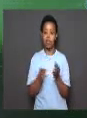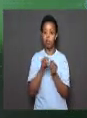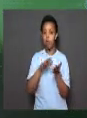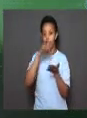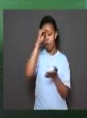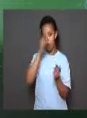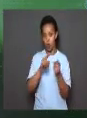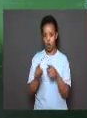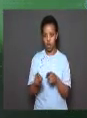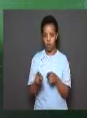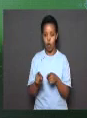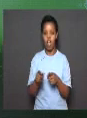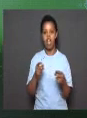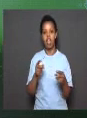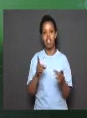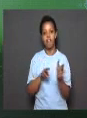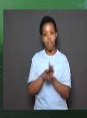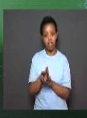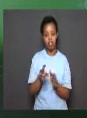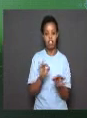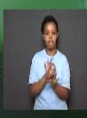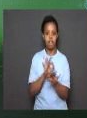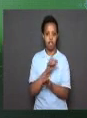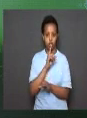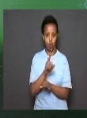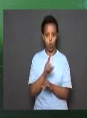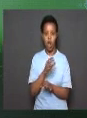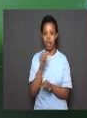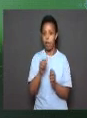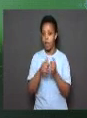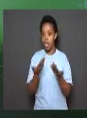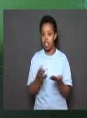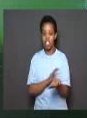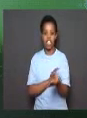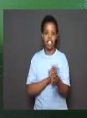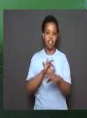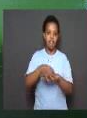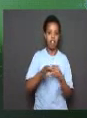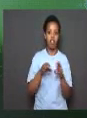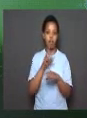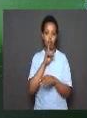learned the functions of viruses and how they infect